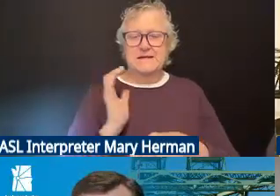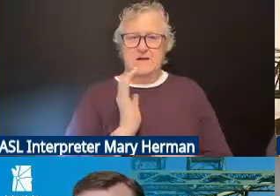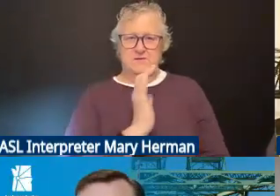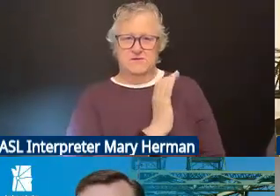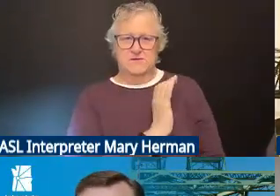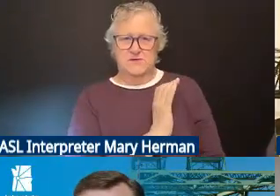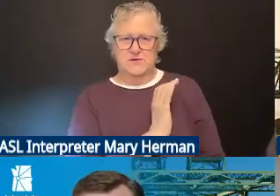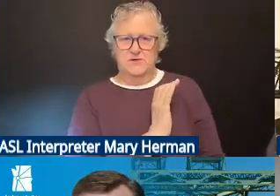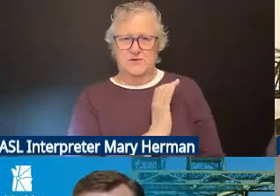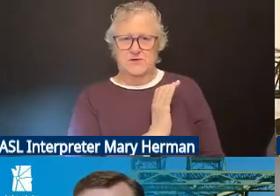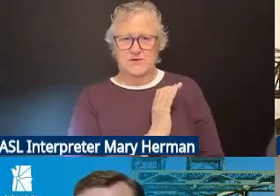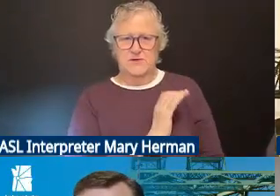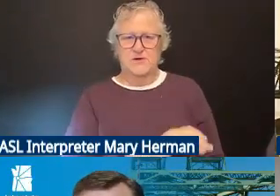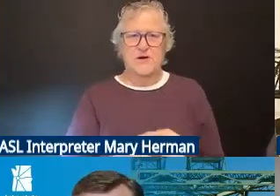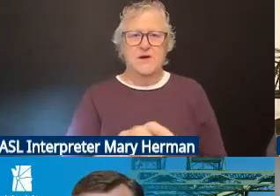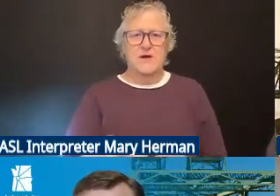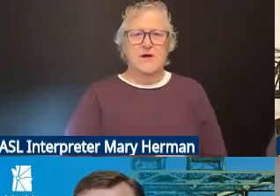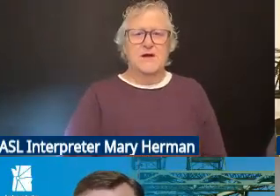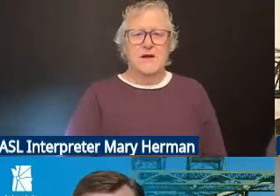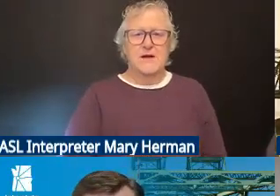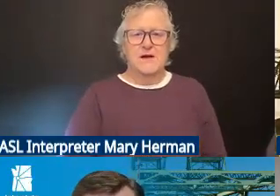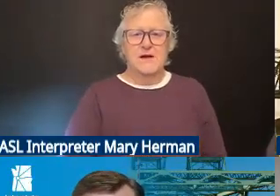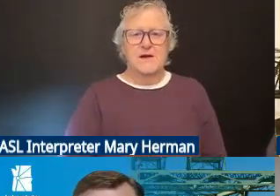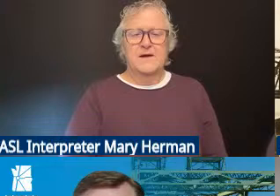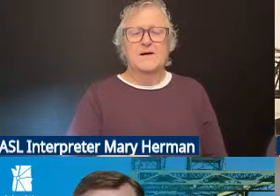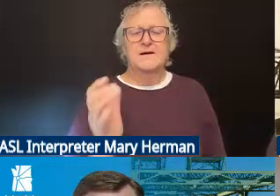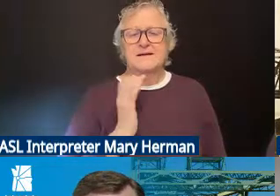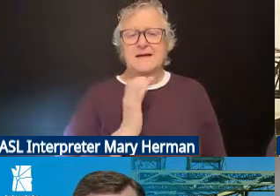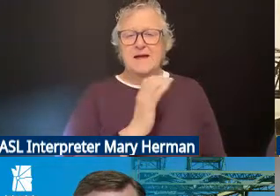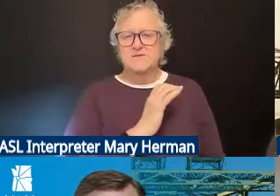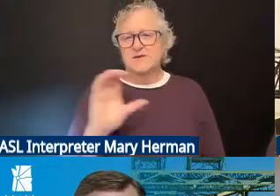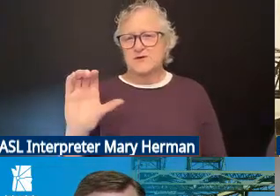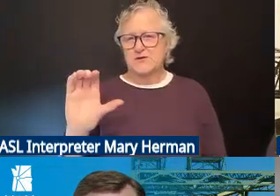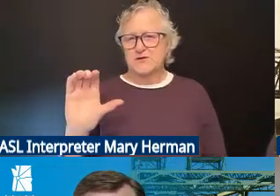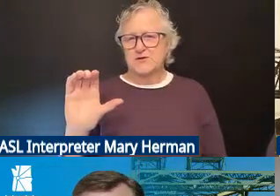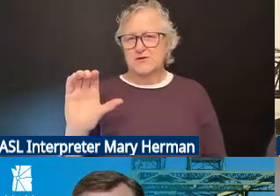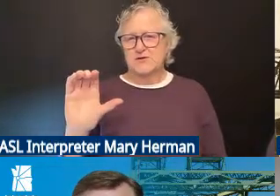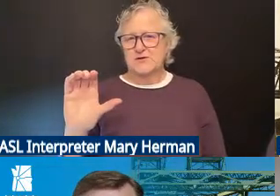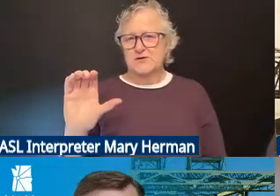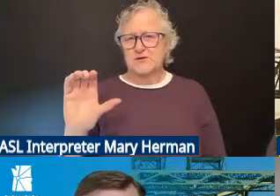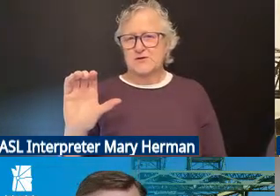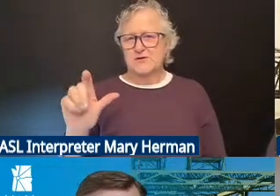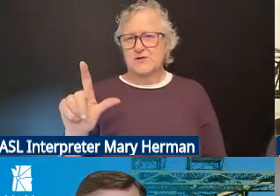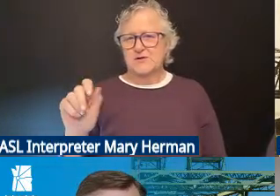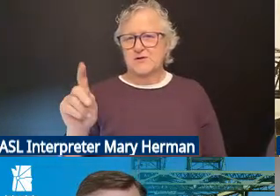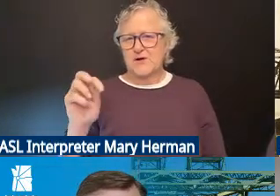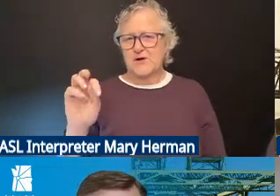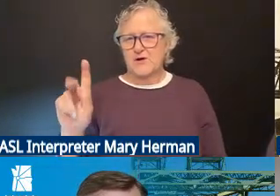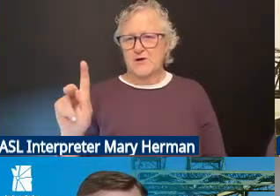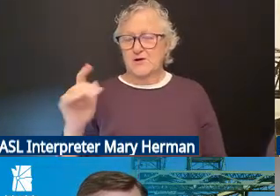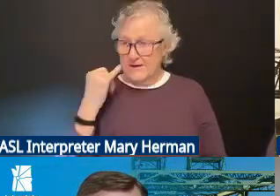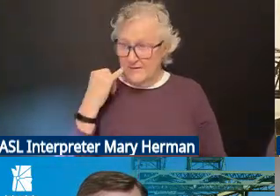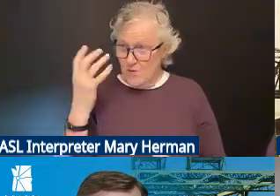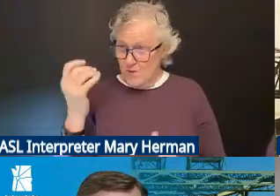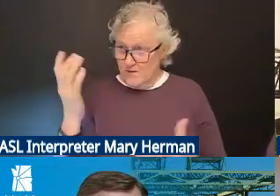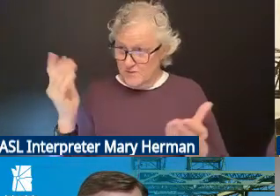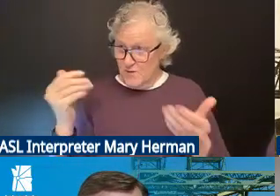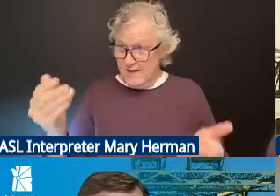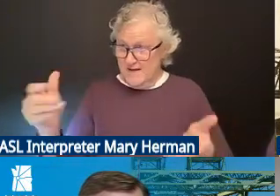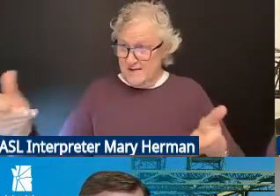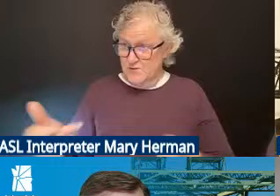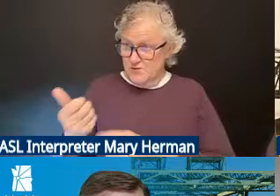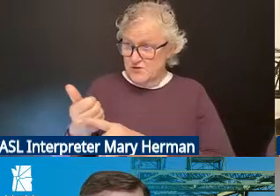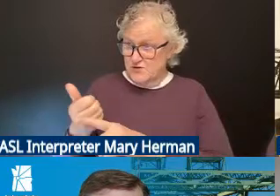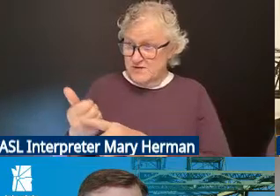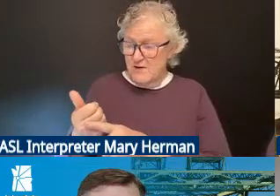Portland. Welcome, Councilor Clark. If you'd like to introduce yourself for a few minutes. Typically, what we do